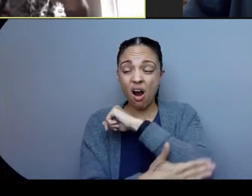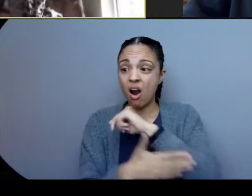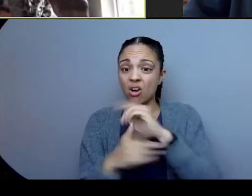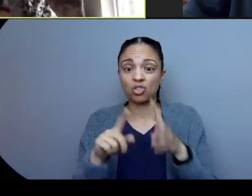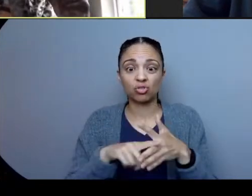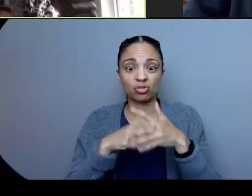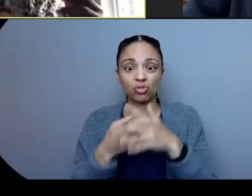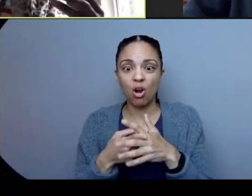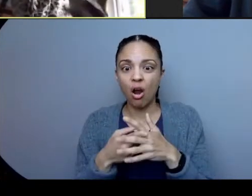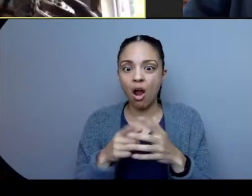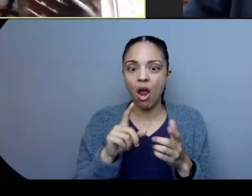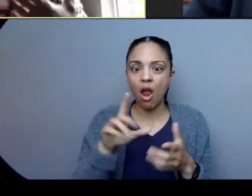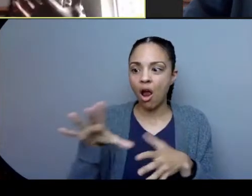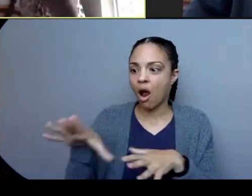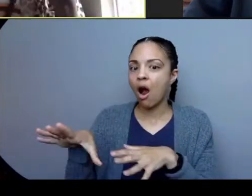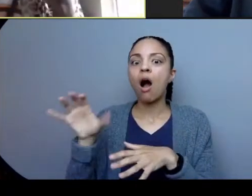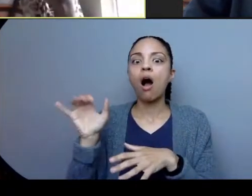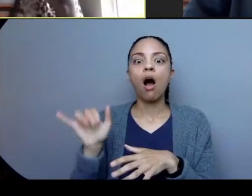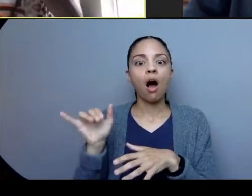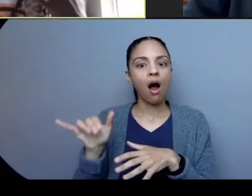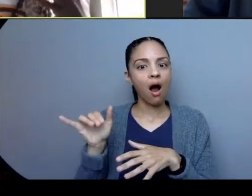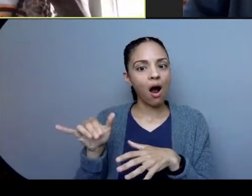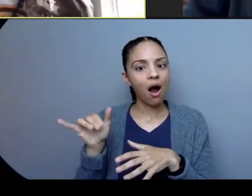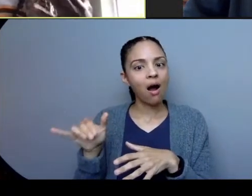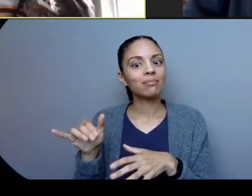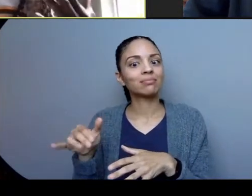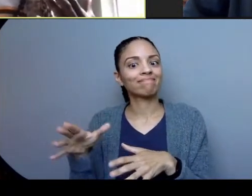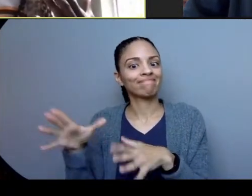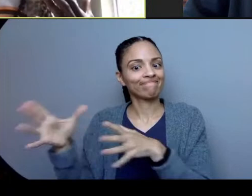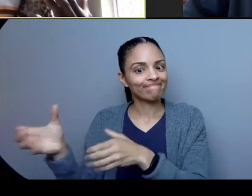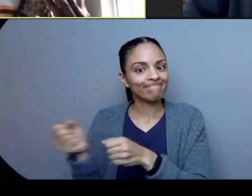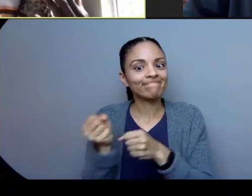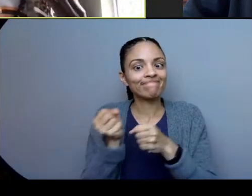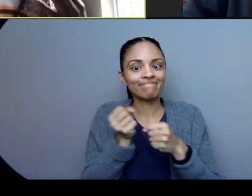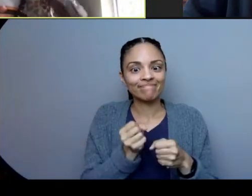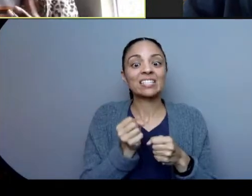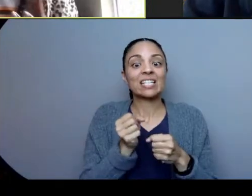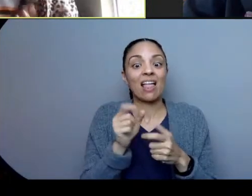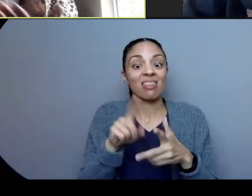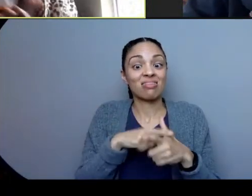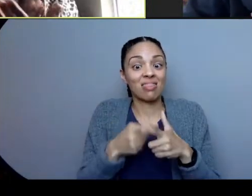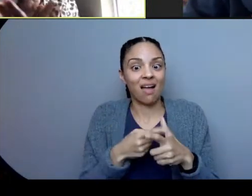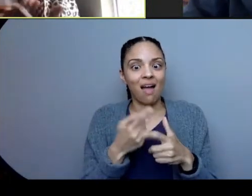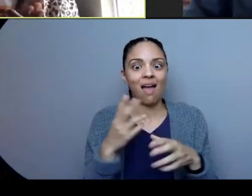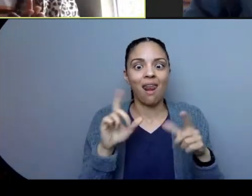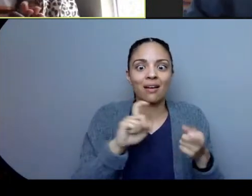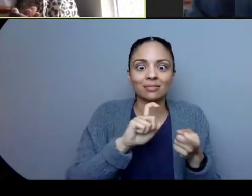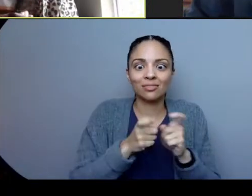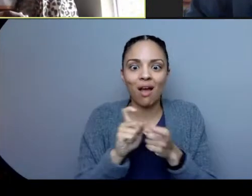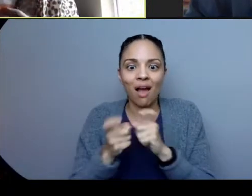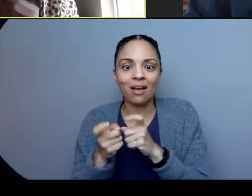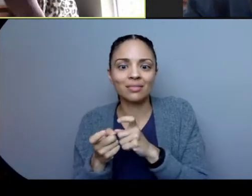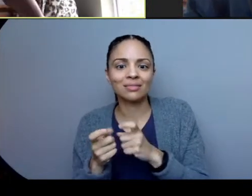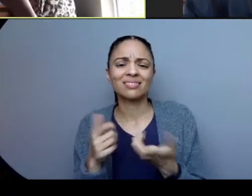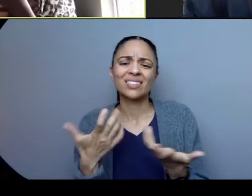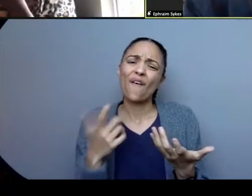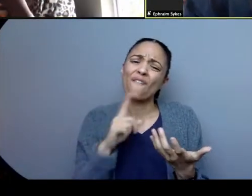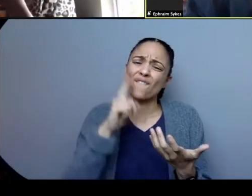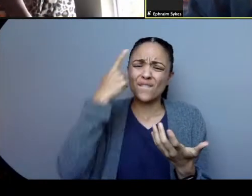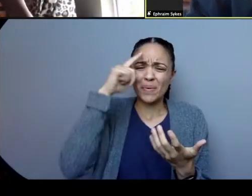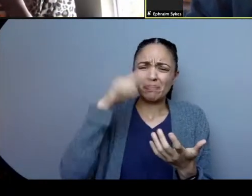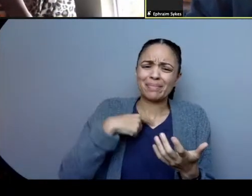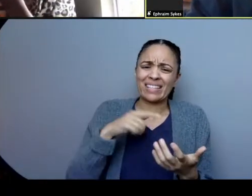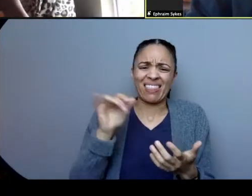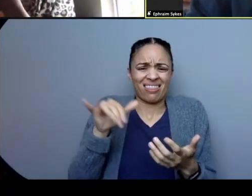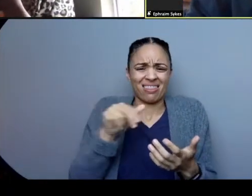not, you know, in my eyes, it's not appropriation because they're young and they just need a voice. Because